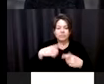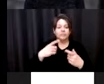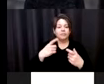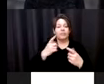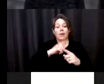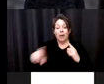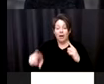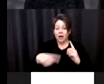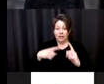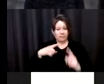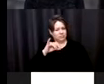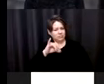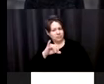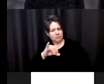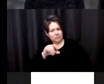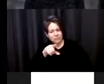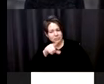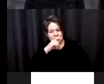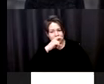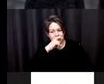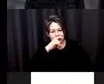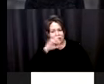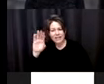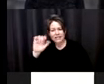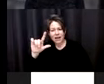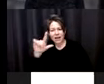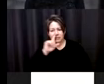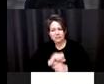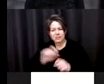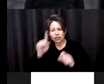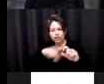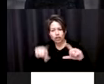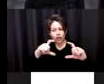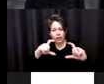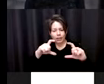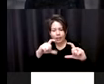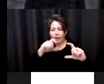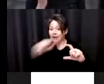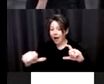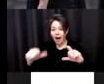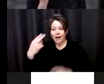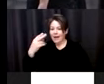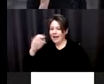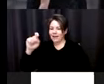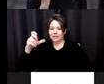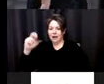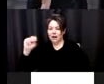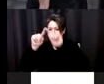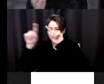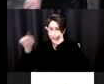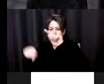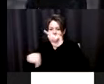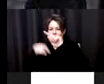once I realized this very simple fact that the cell was a circle and not a hexagon, it allowed me to think of different ways